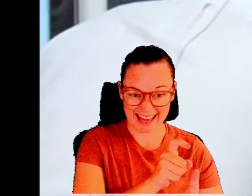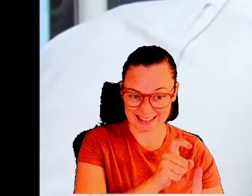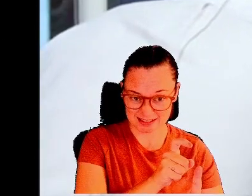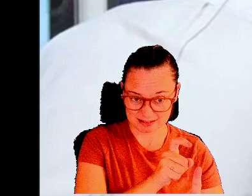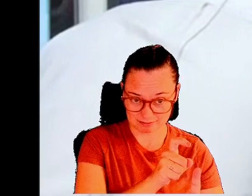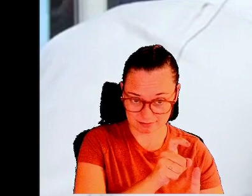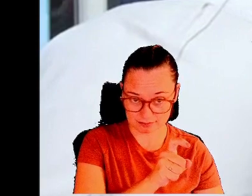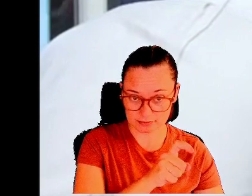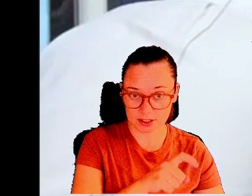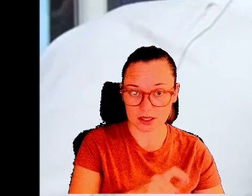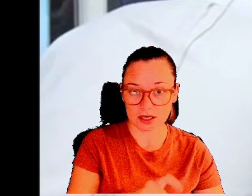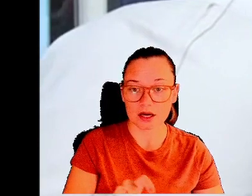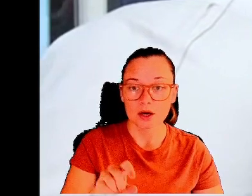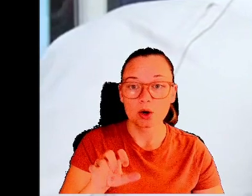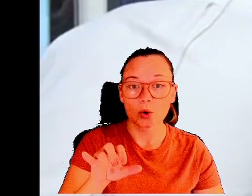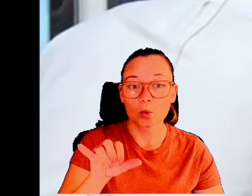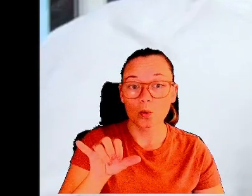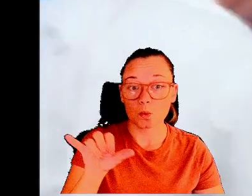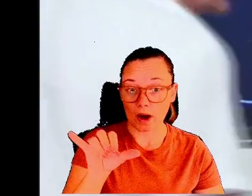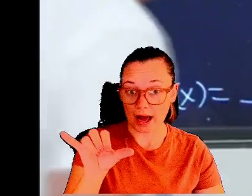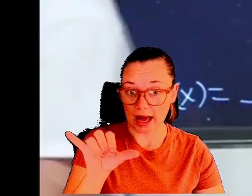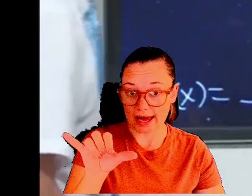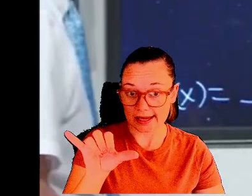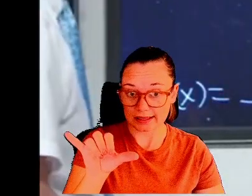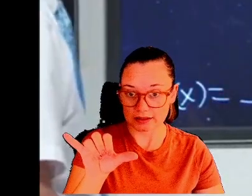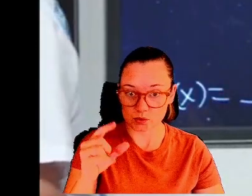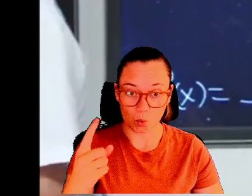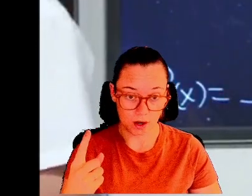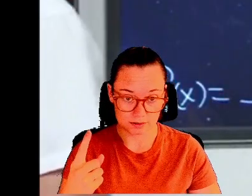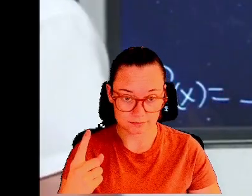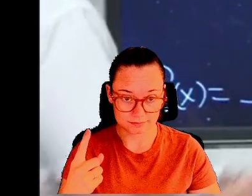1, comma 3 is that point right there.